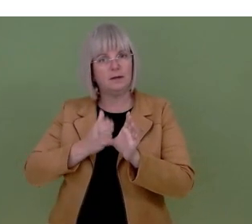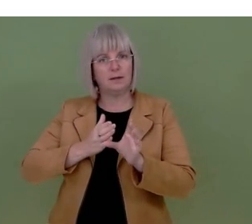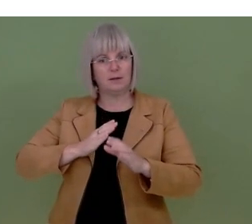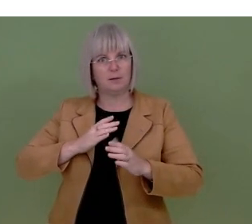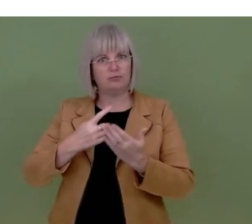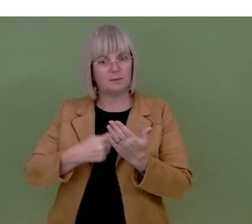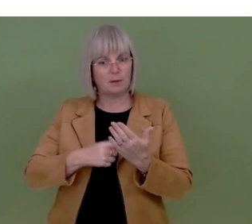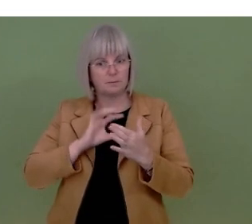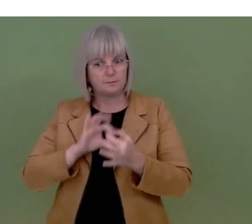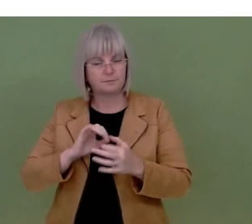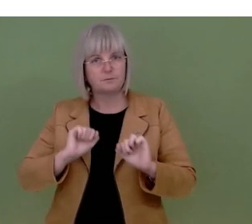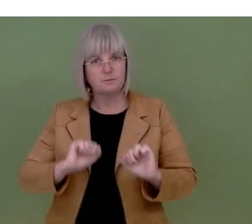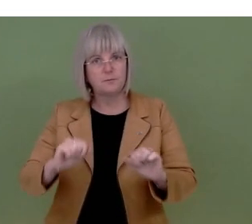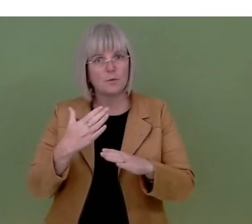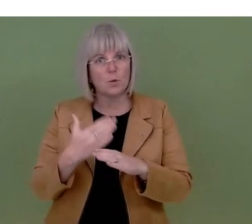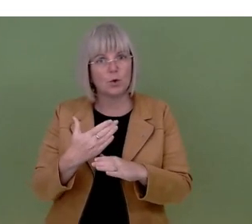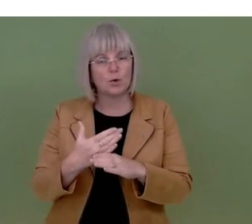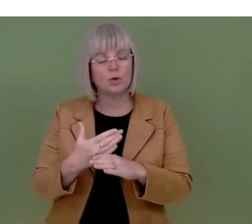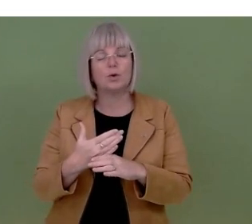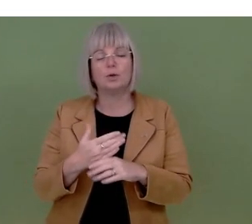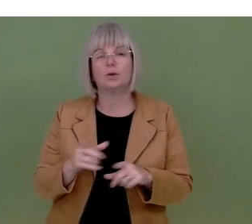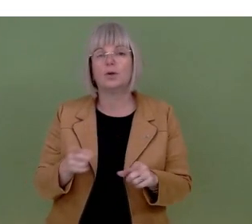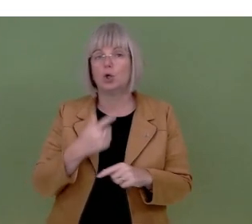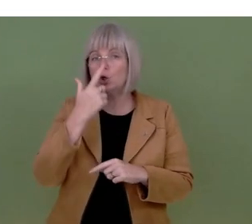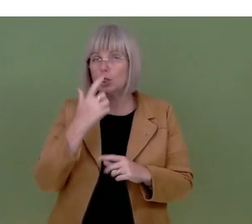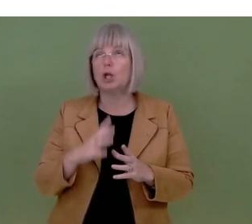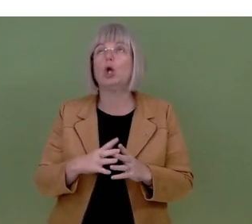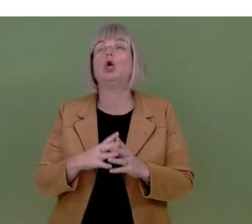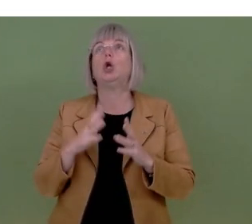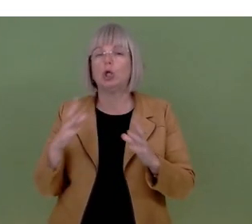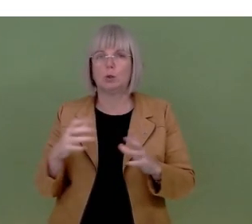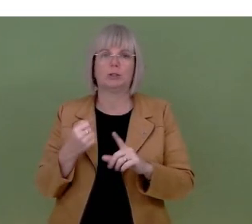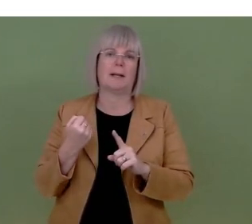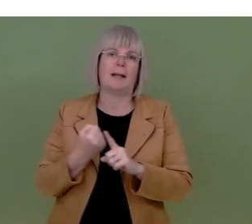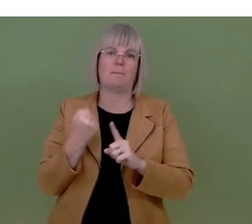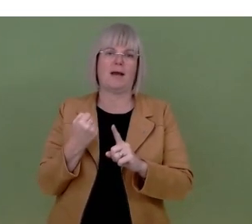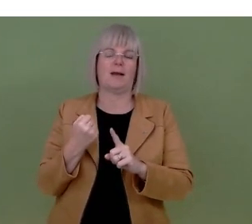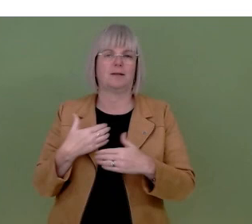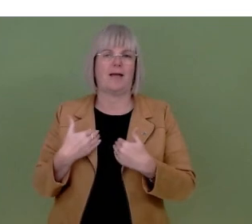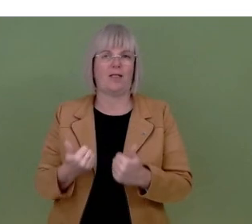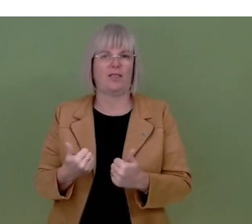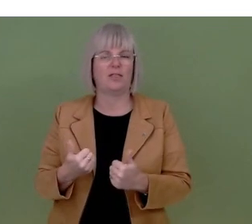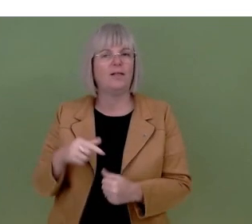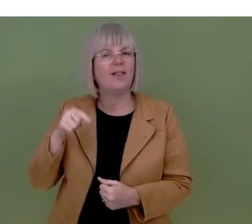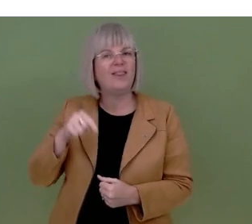community, they could be having a huge impact on health. And this is what we call psychological